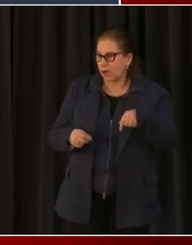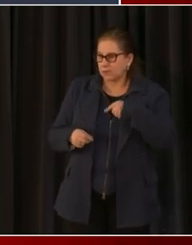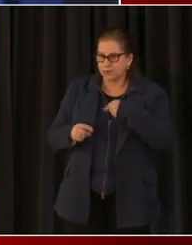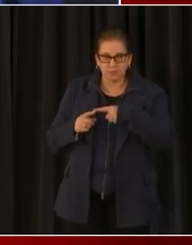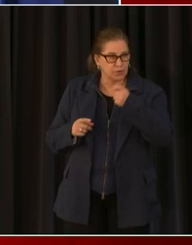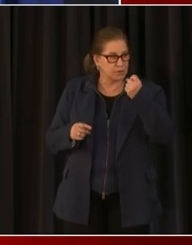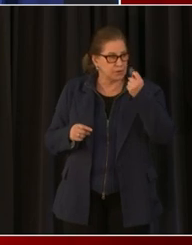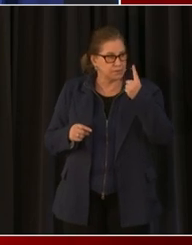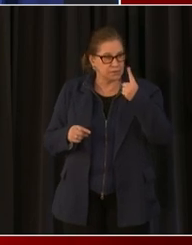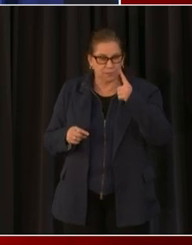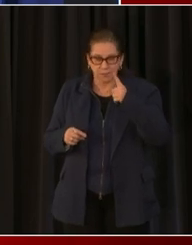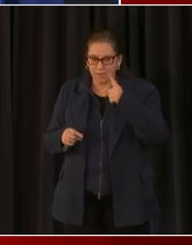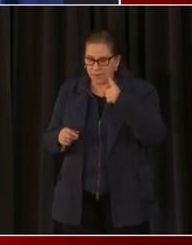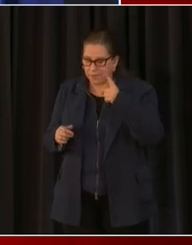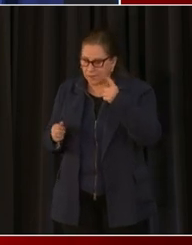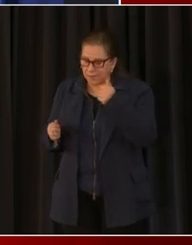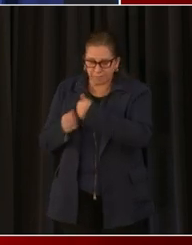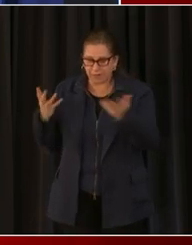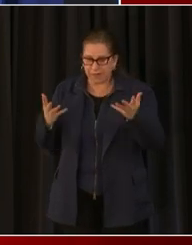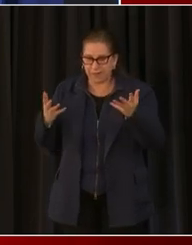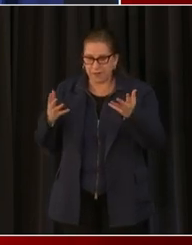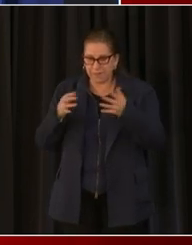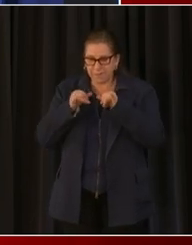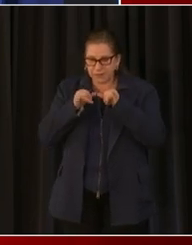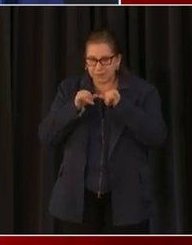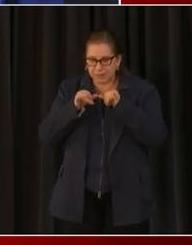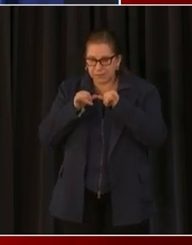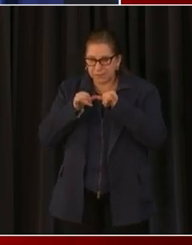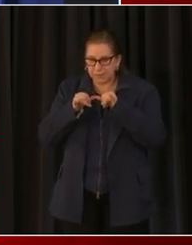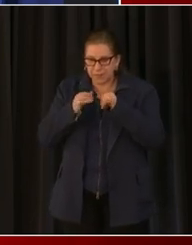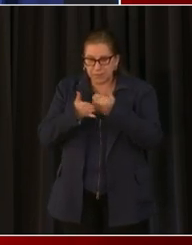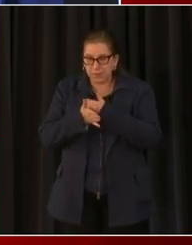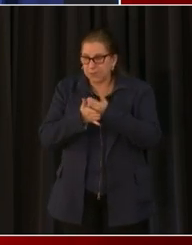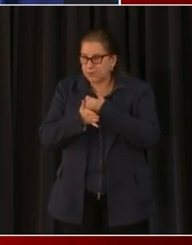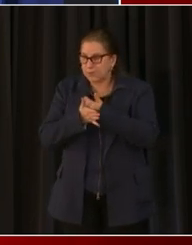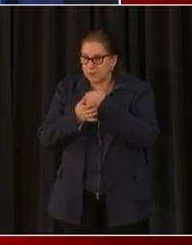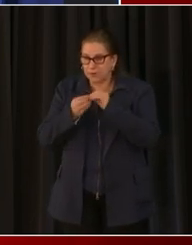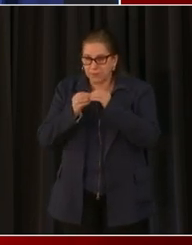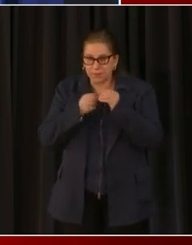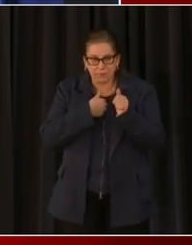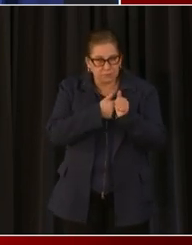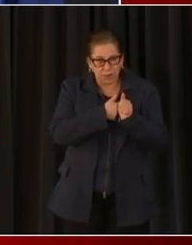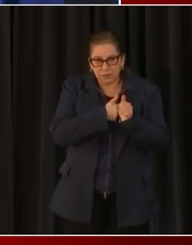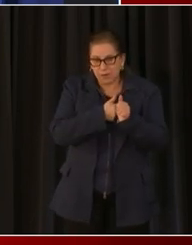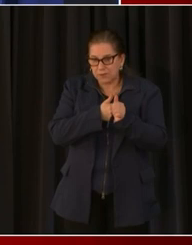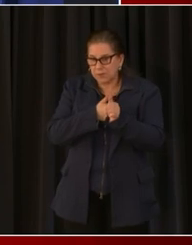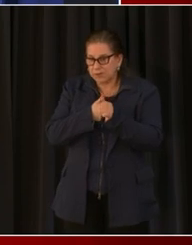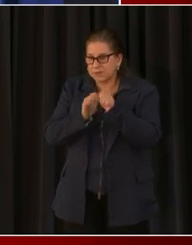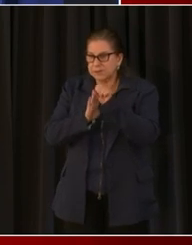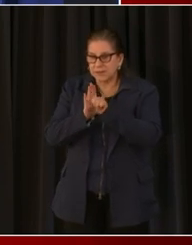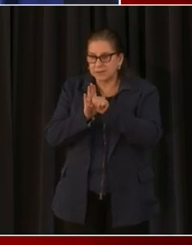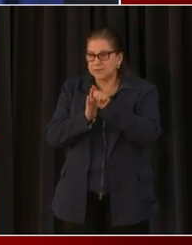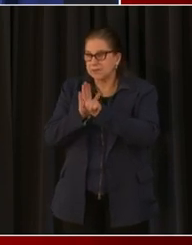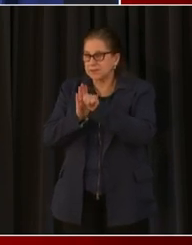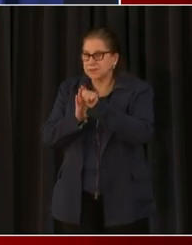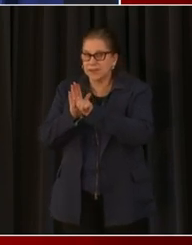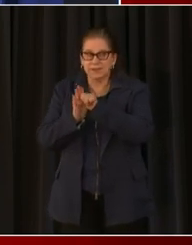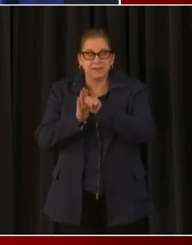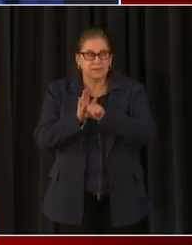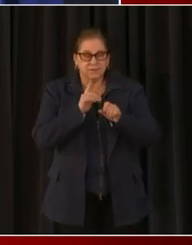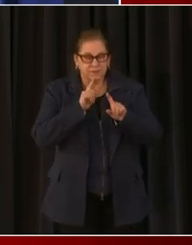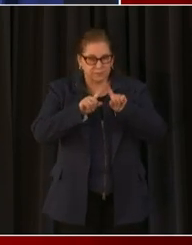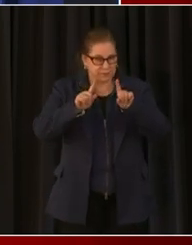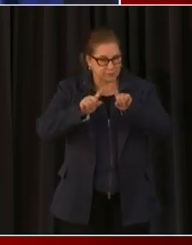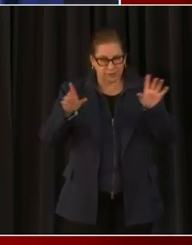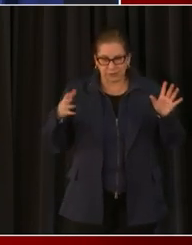methodology of all of these new trackers that are out there that compare states to one another. And it's